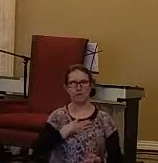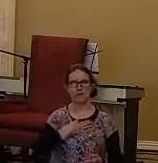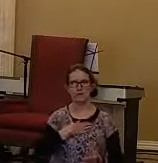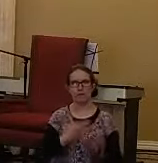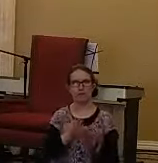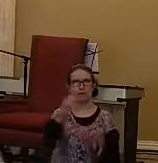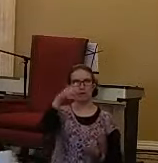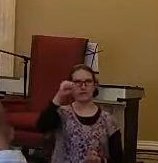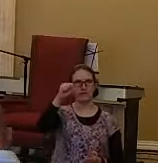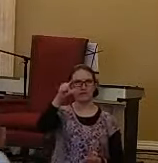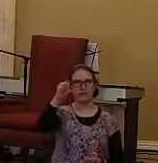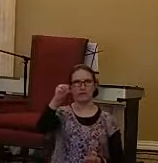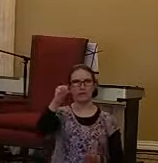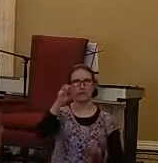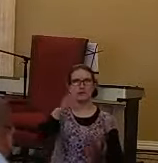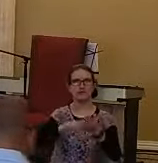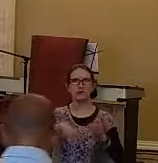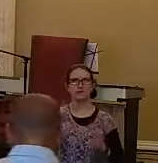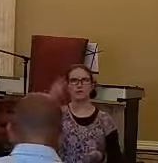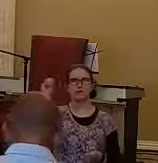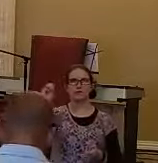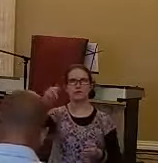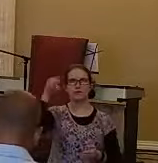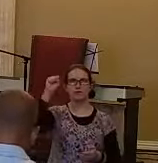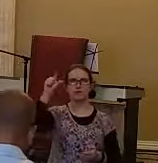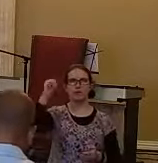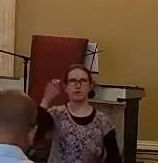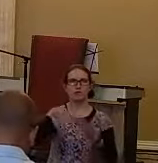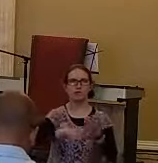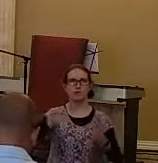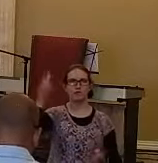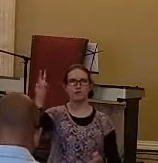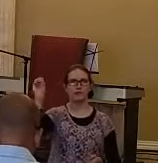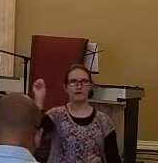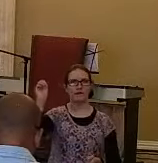To Psalm chapter 20. Psalm chapter 20.